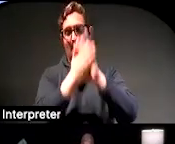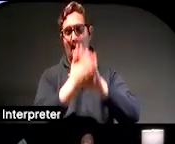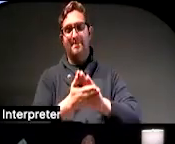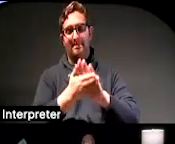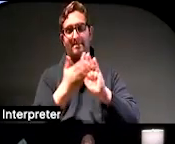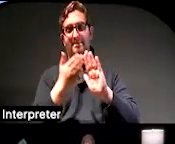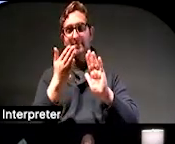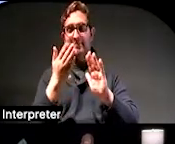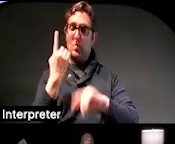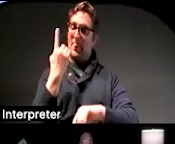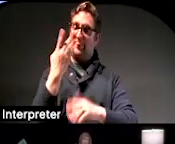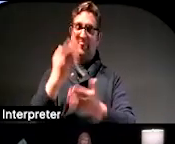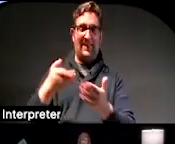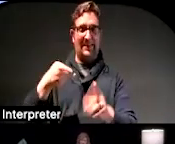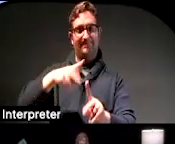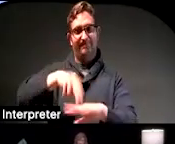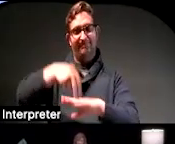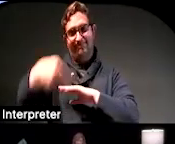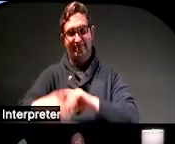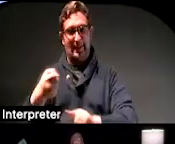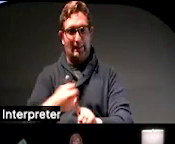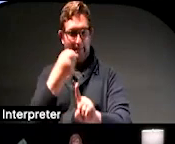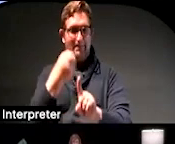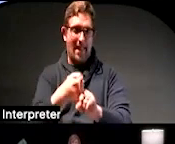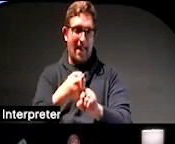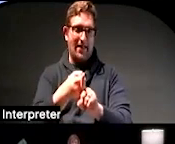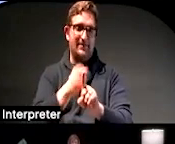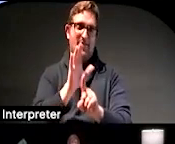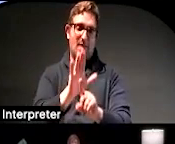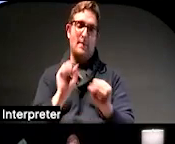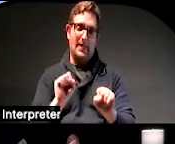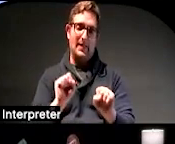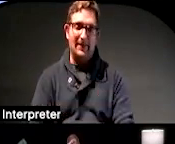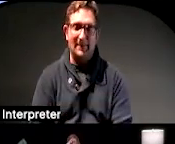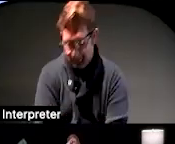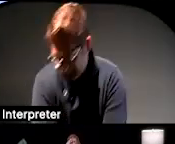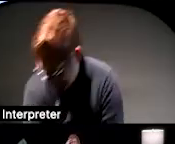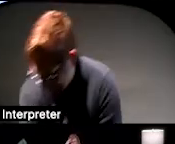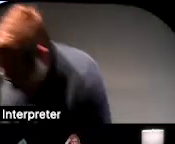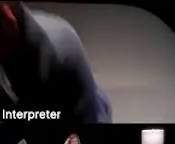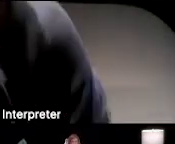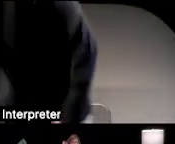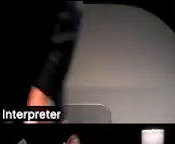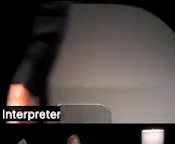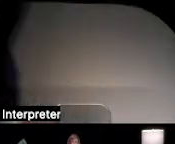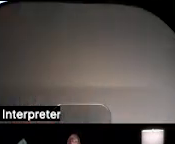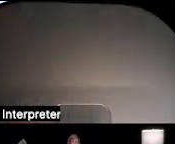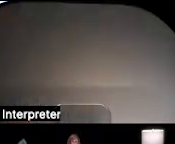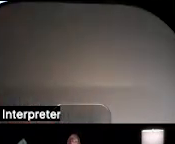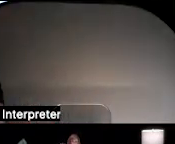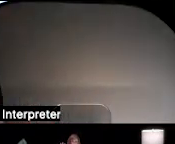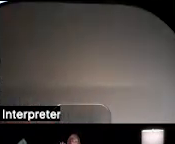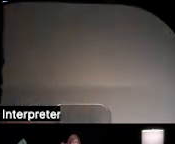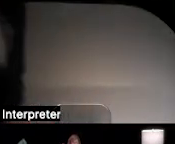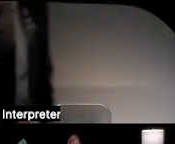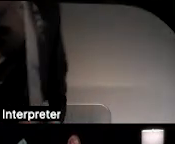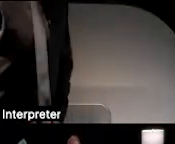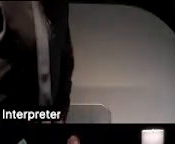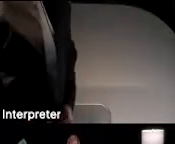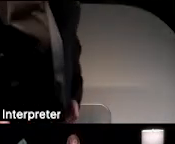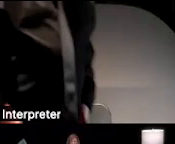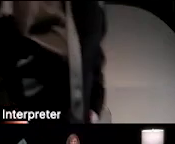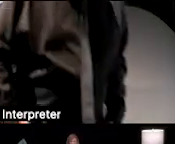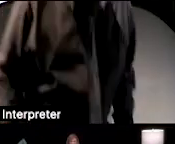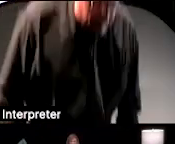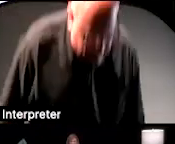the thing that impacts their ability. I just